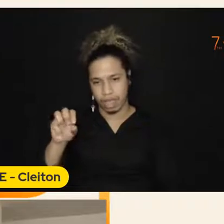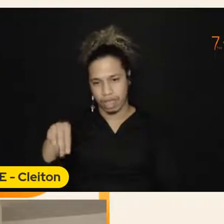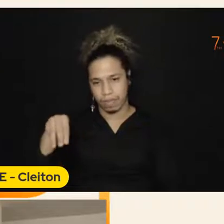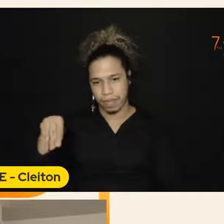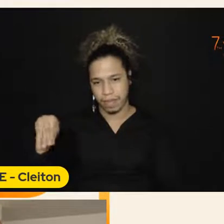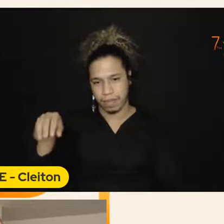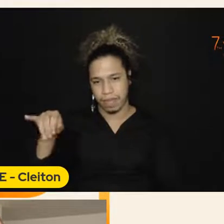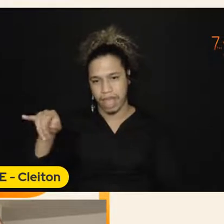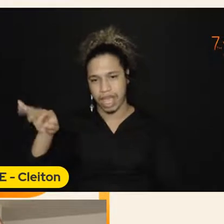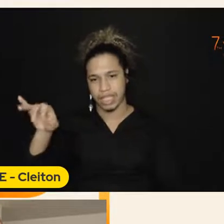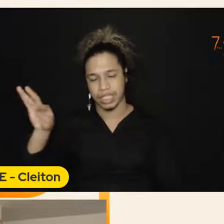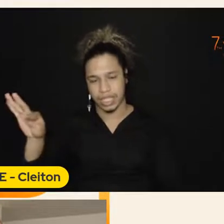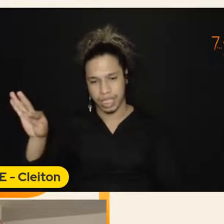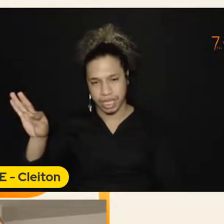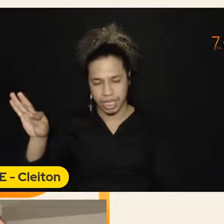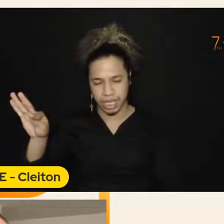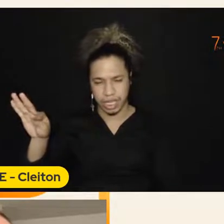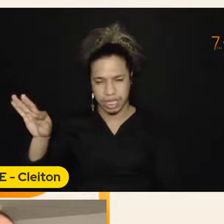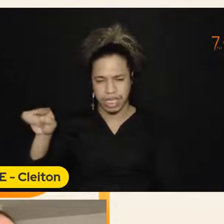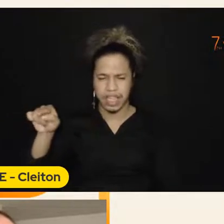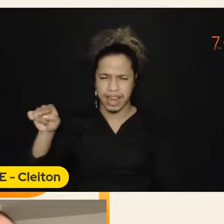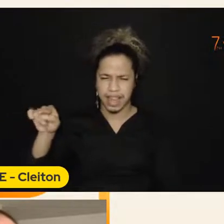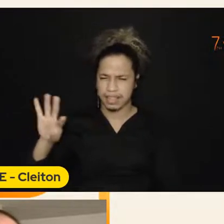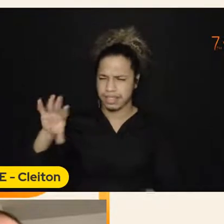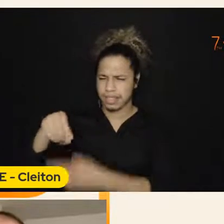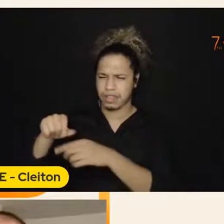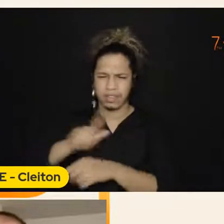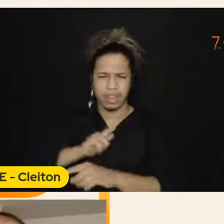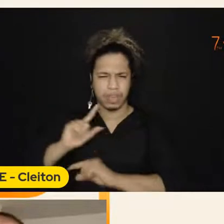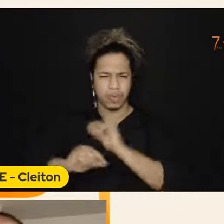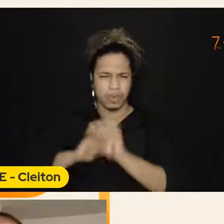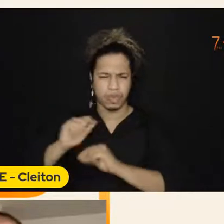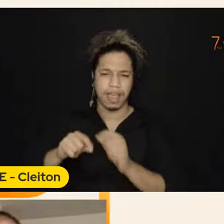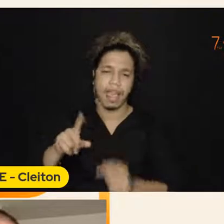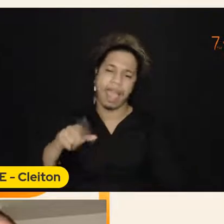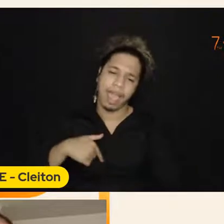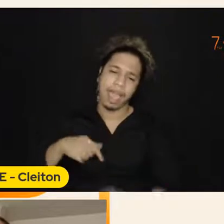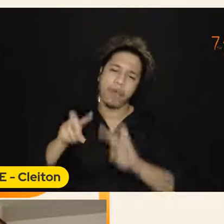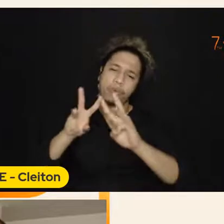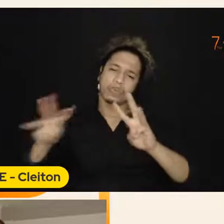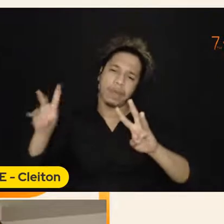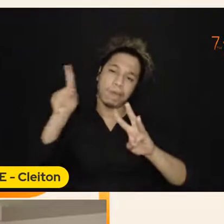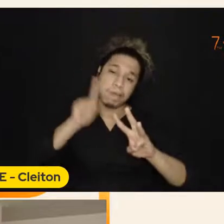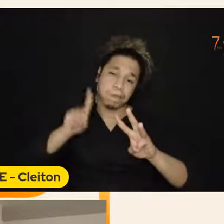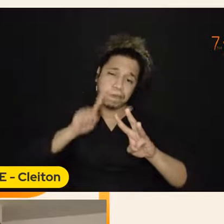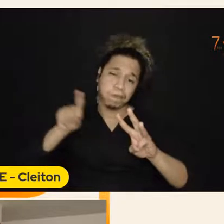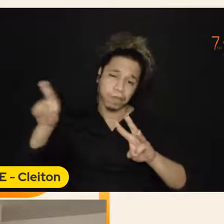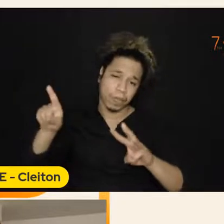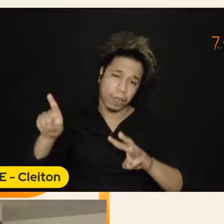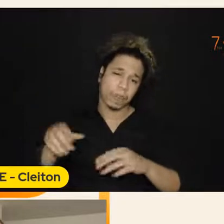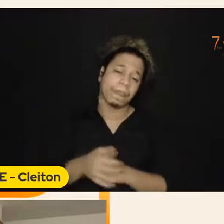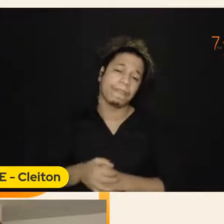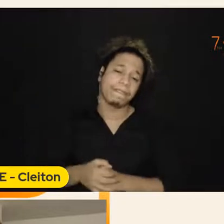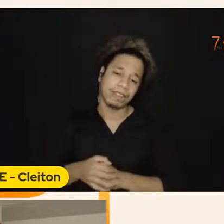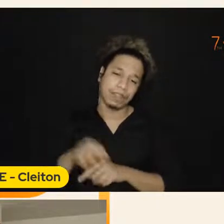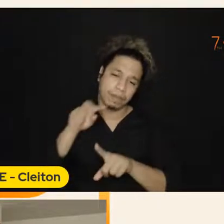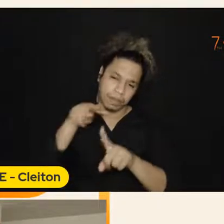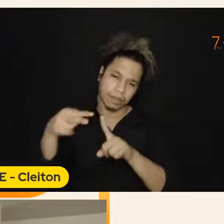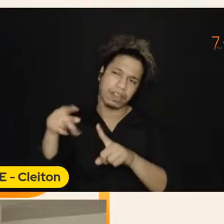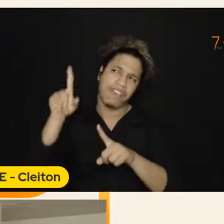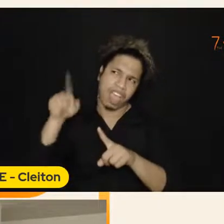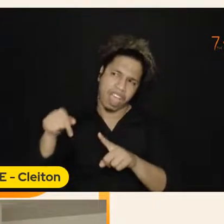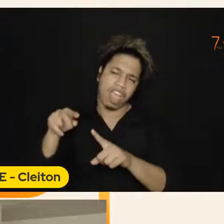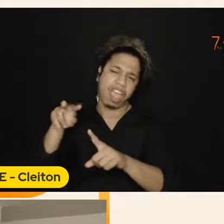CommonLit. And there, it's an American website. So the focus, the perspective is very much